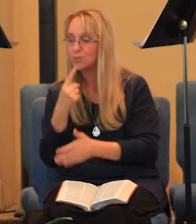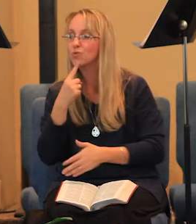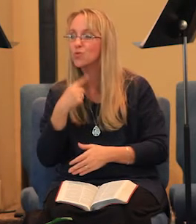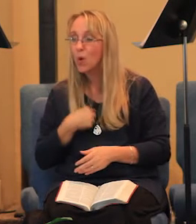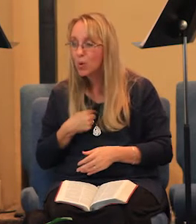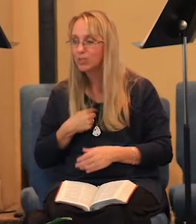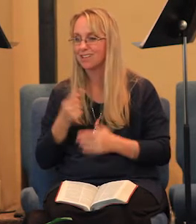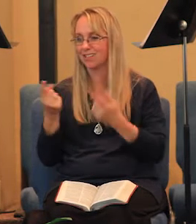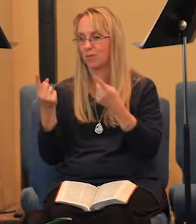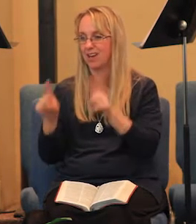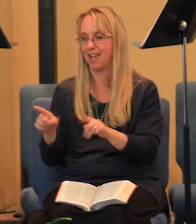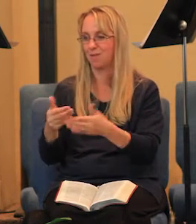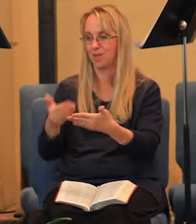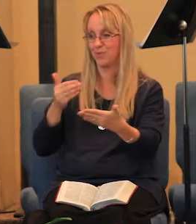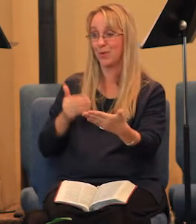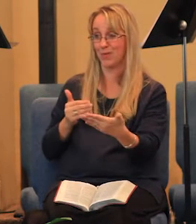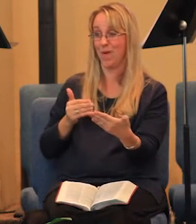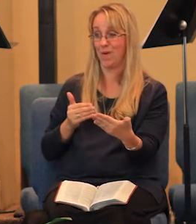it was going to happen.